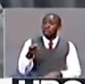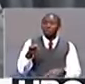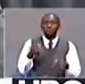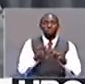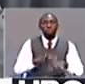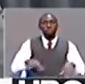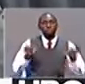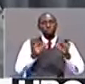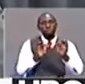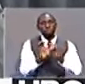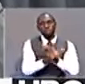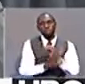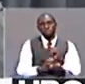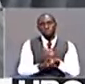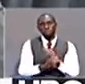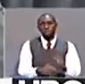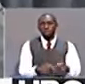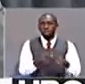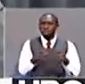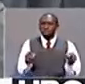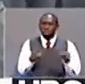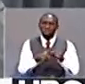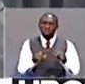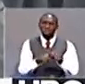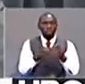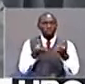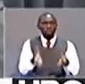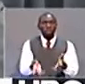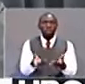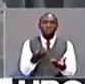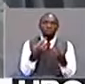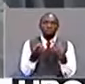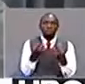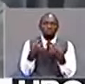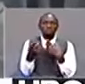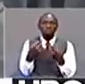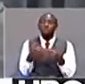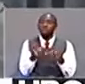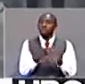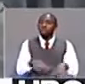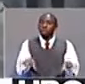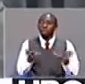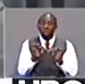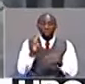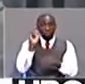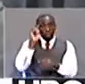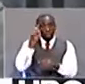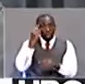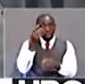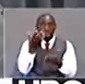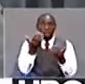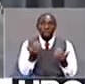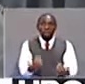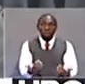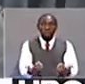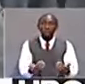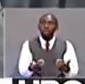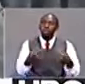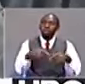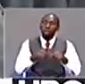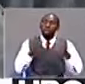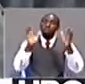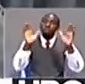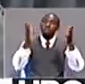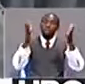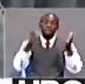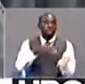country. But also when we are talking here, it is important to think now, as we are praising Doctor